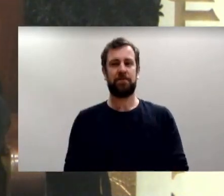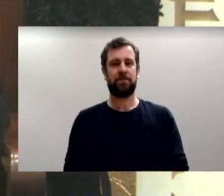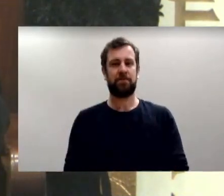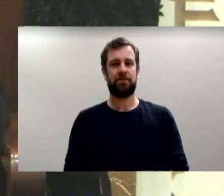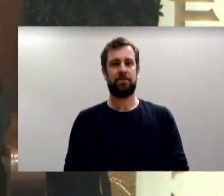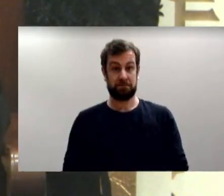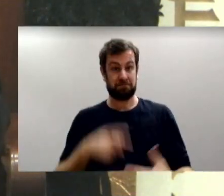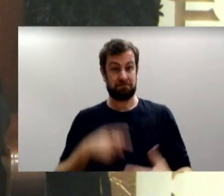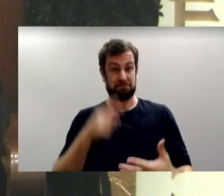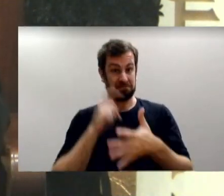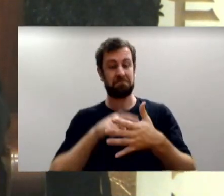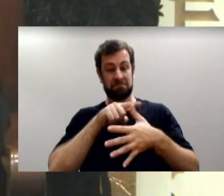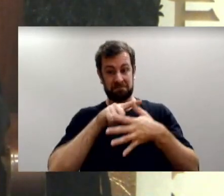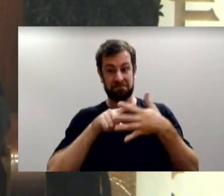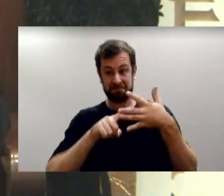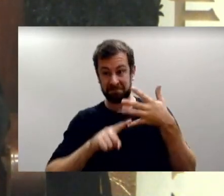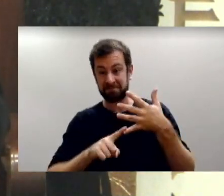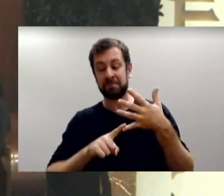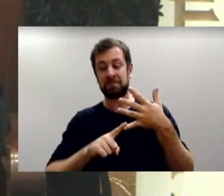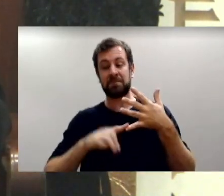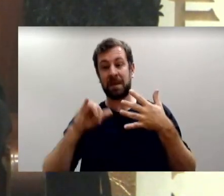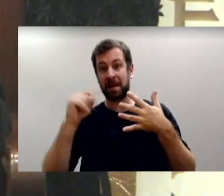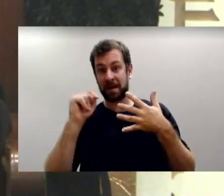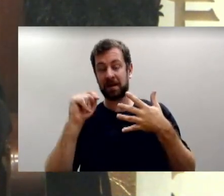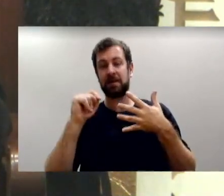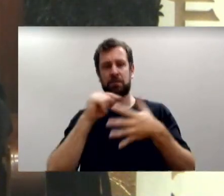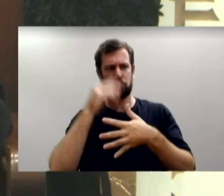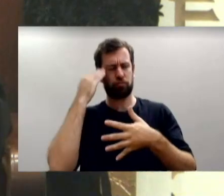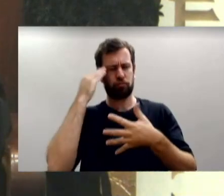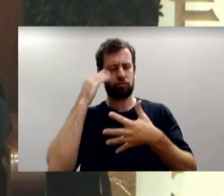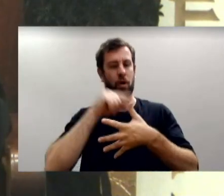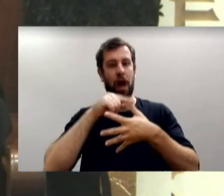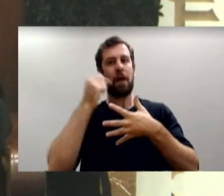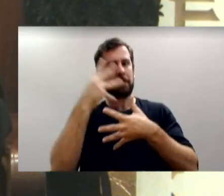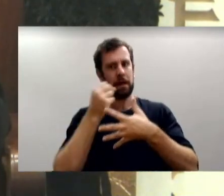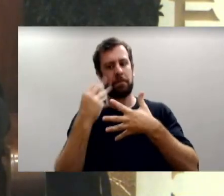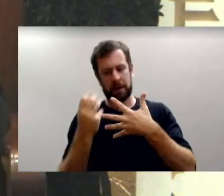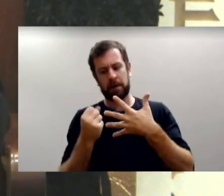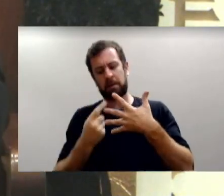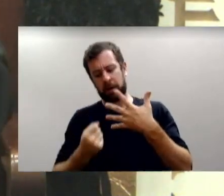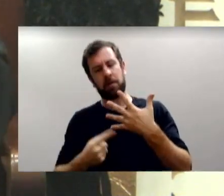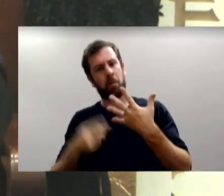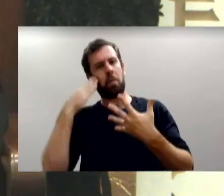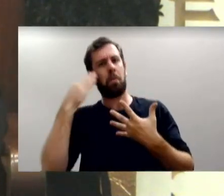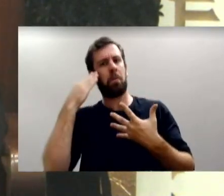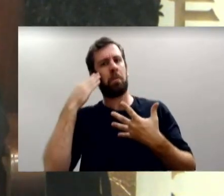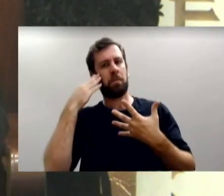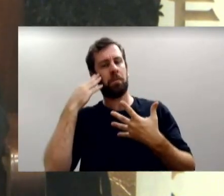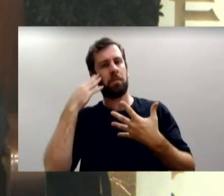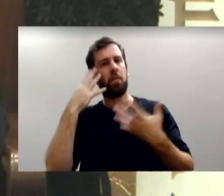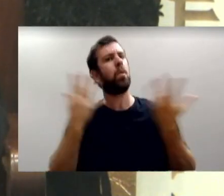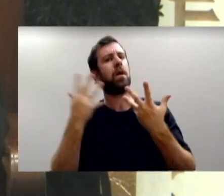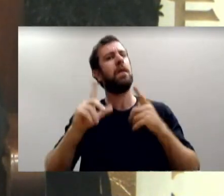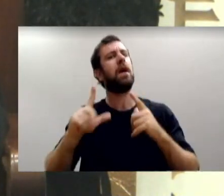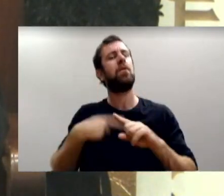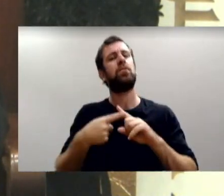Not a single ayat which gives you the number of rakat. What about the recitation?